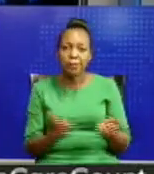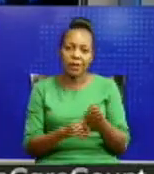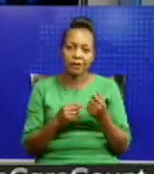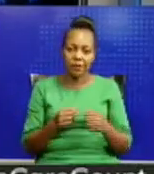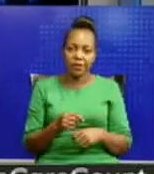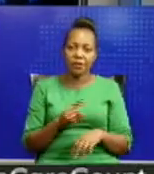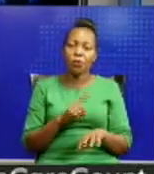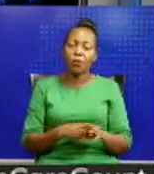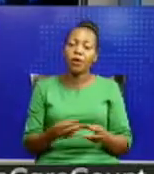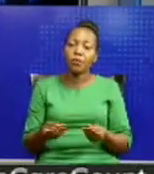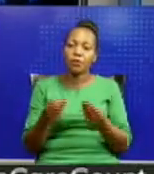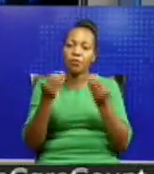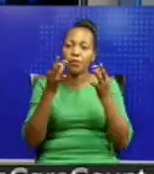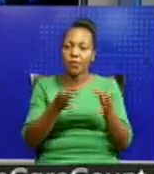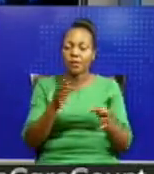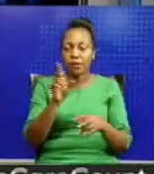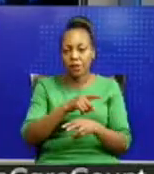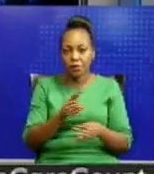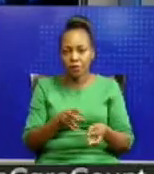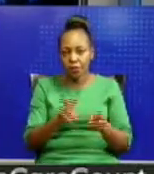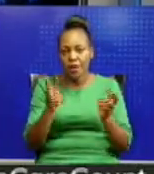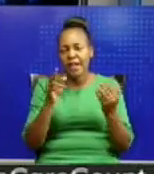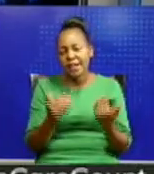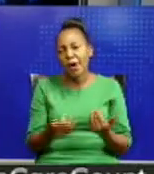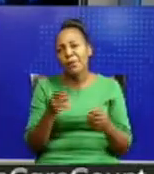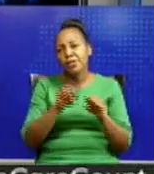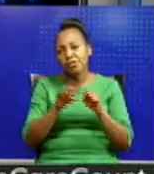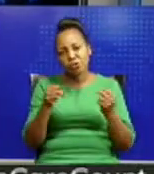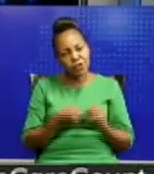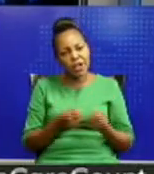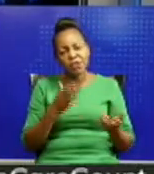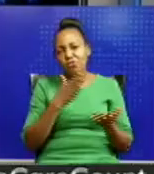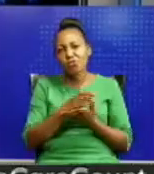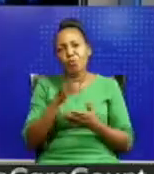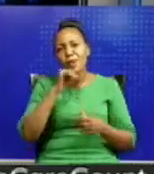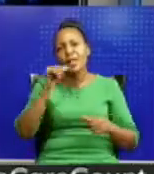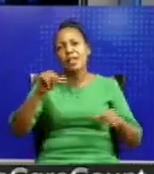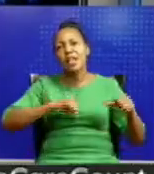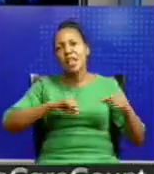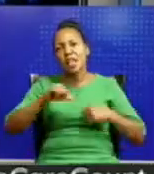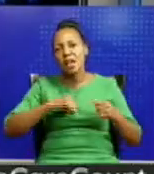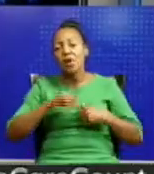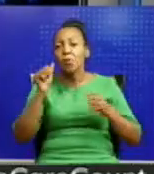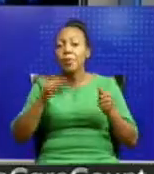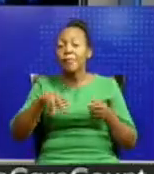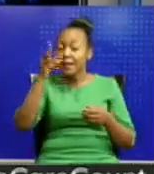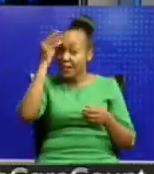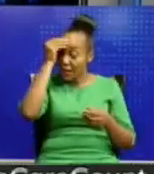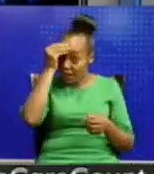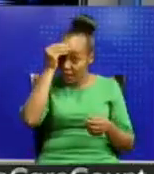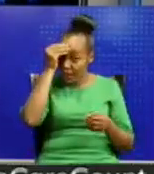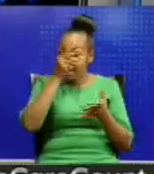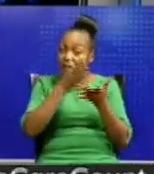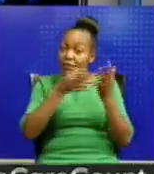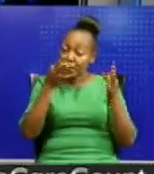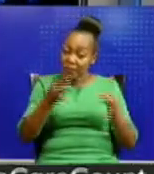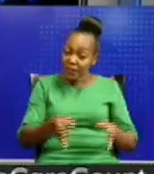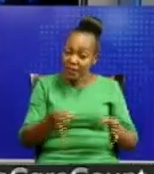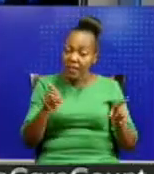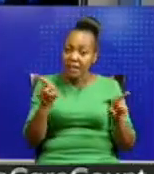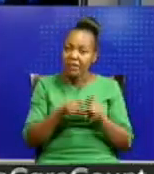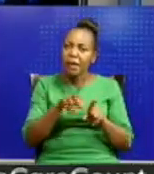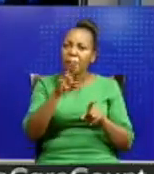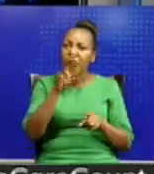right. So given that this is a patriarchal society, we need relearning and learning and